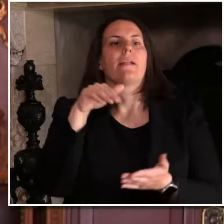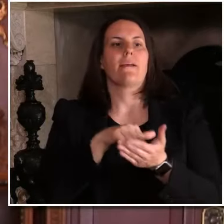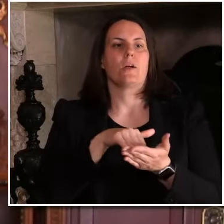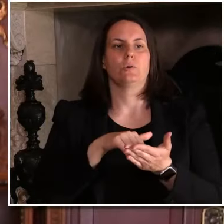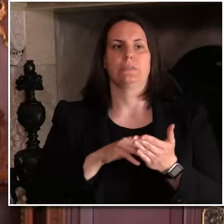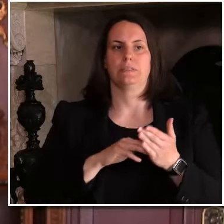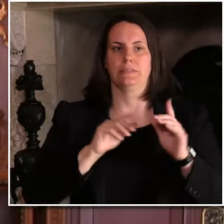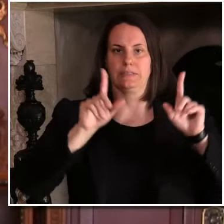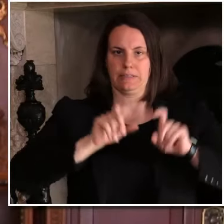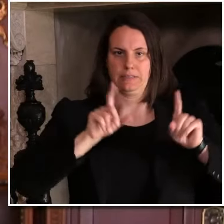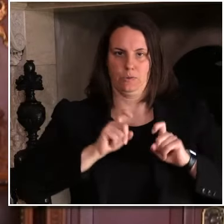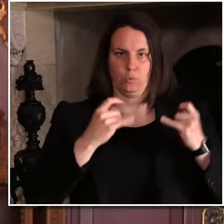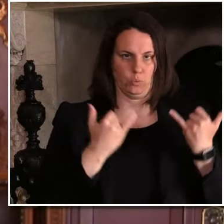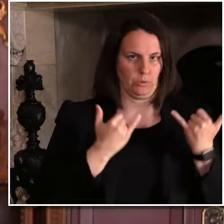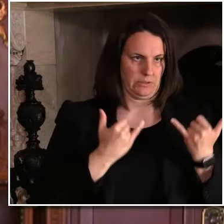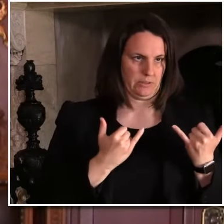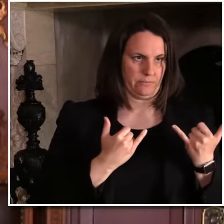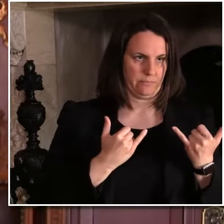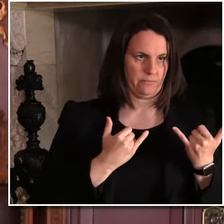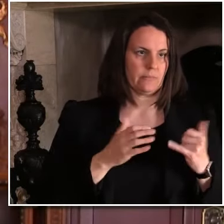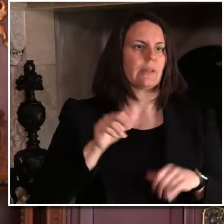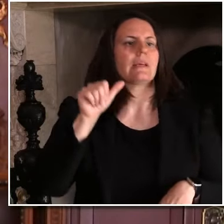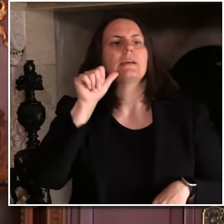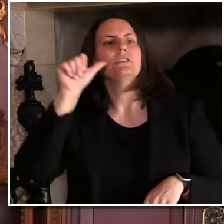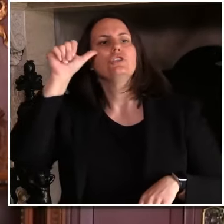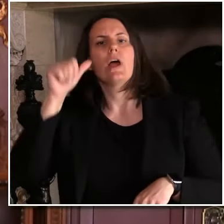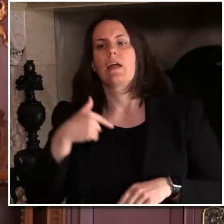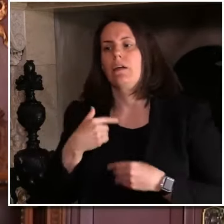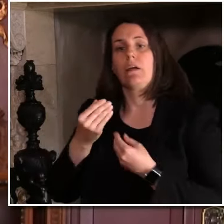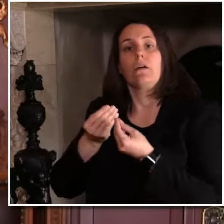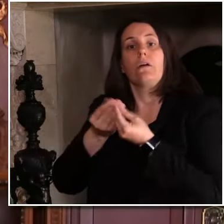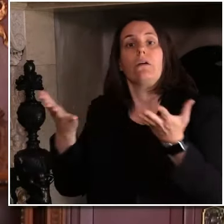and I have no idea, those numbers might be, tens of